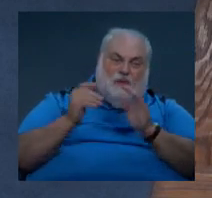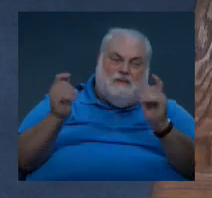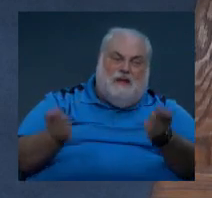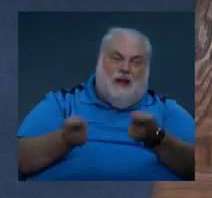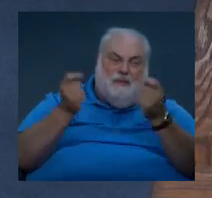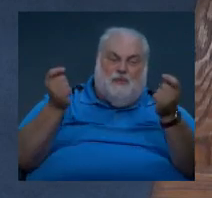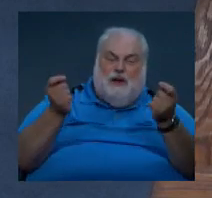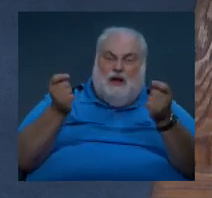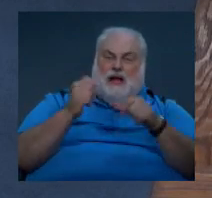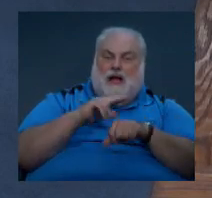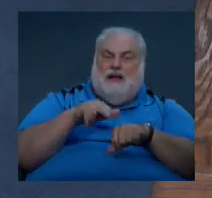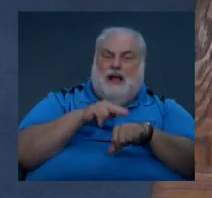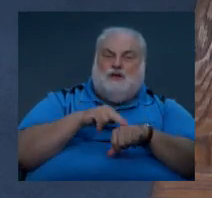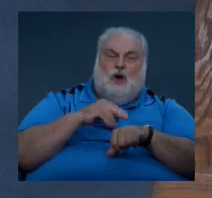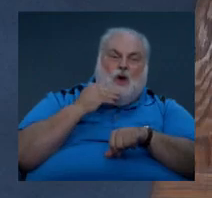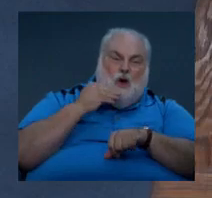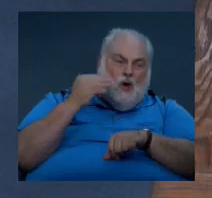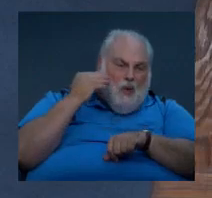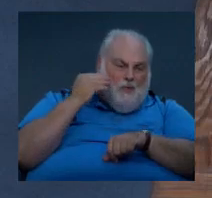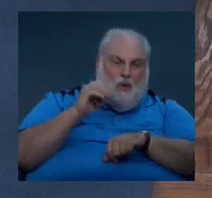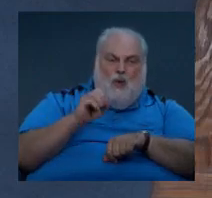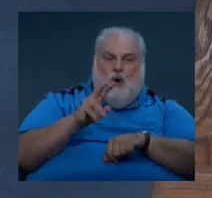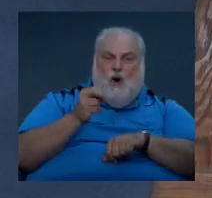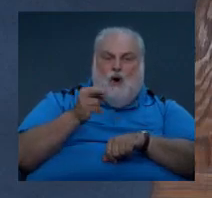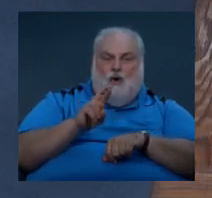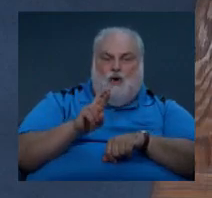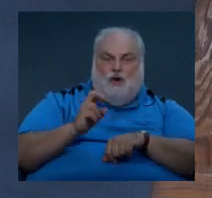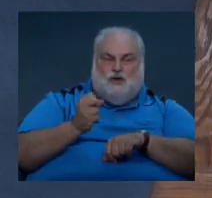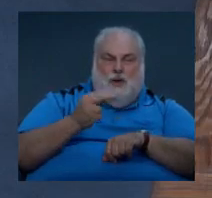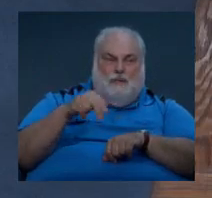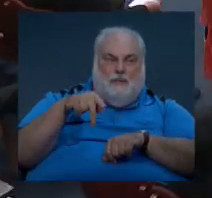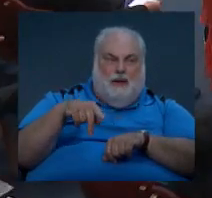celebrating National Homeownership Month.